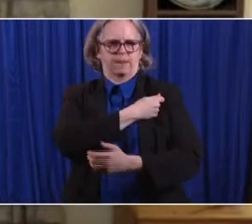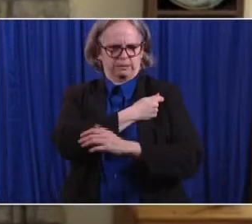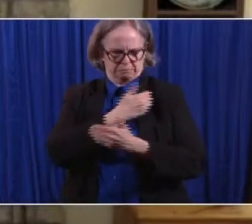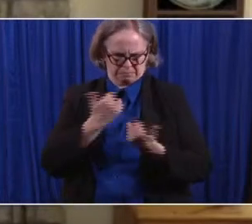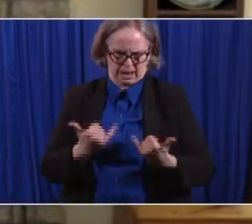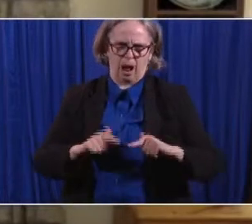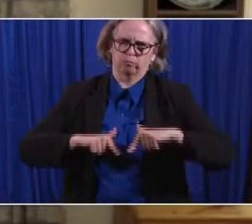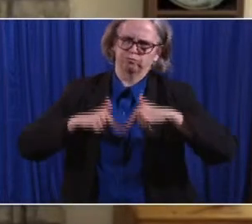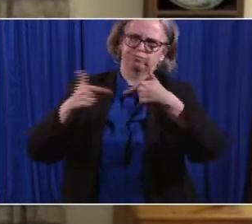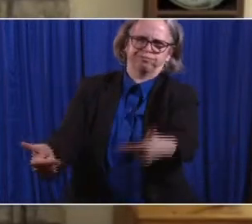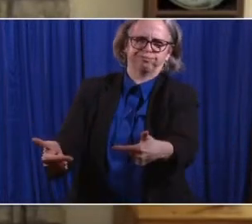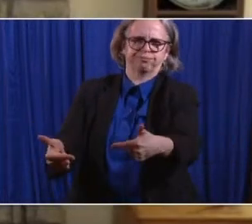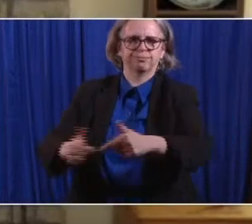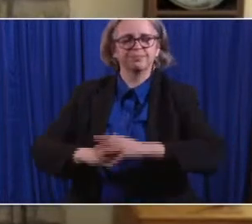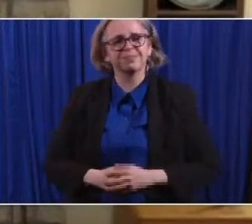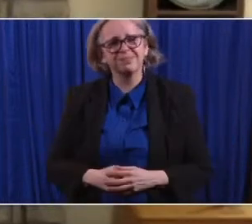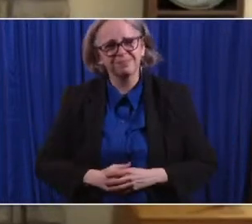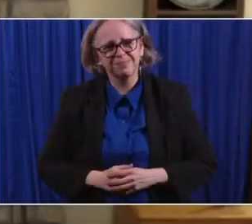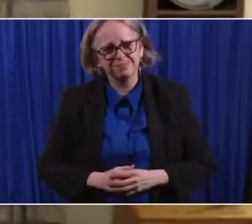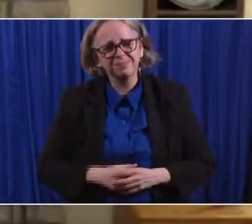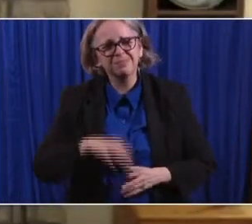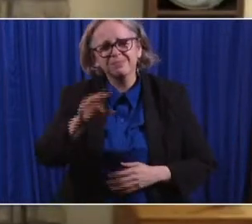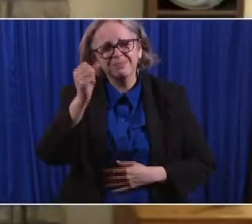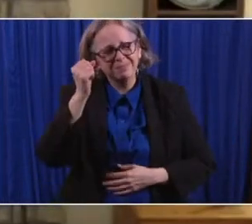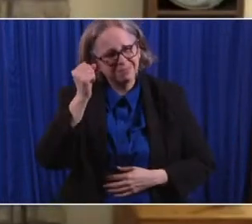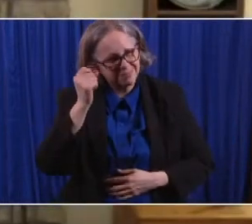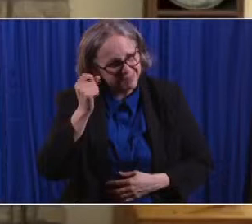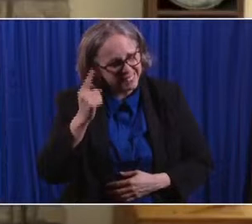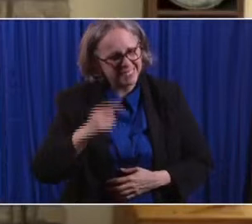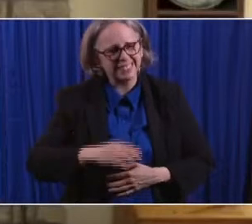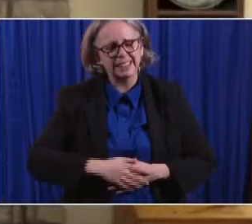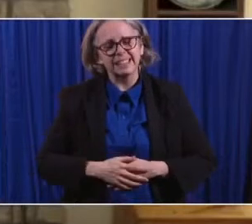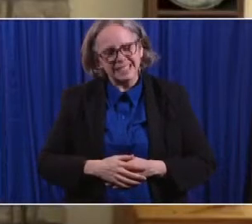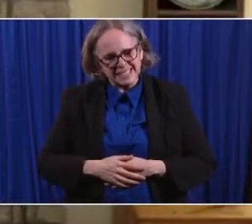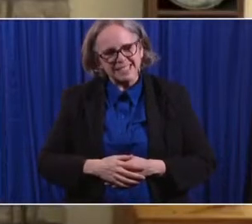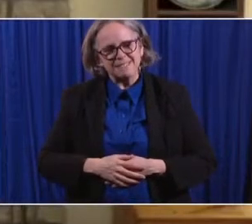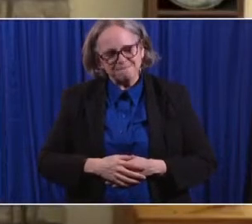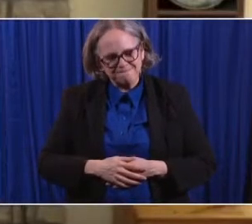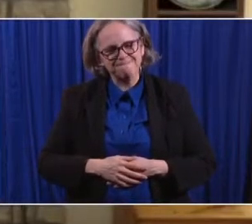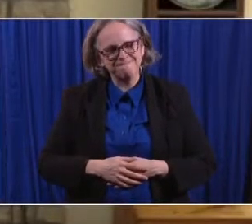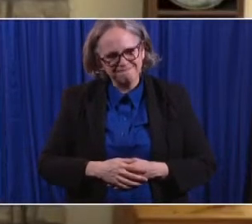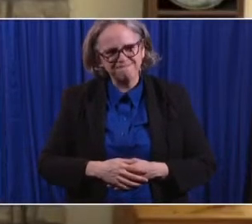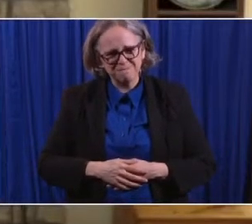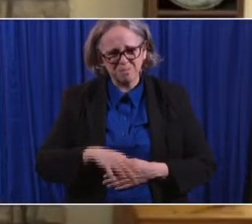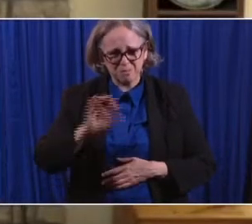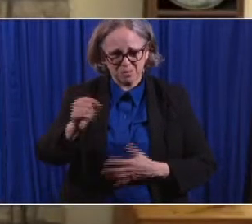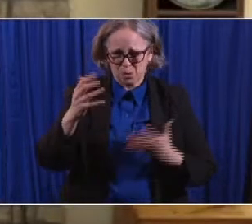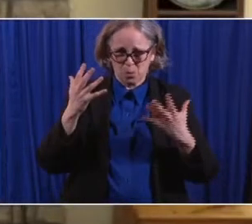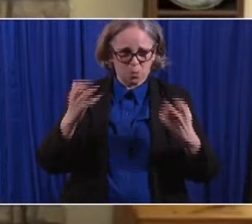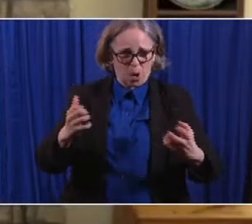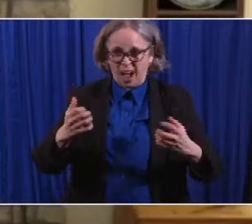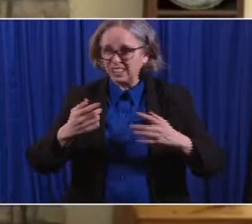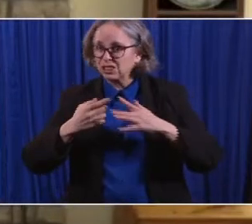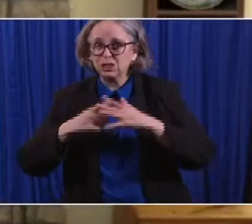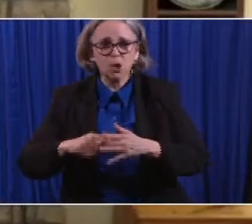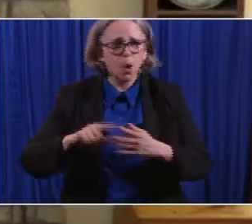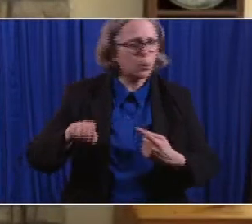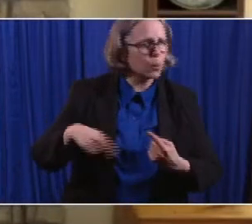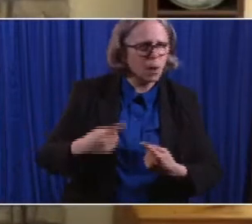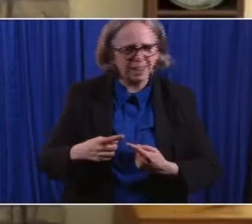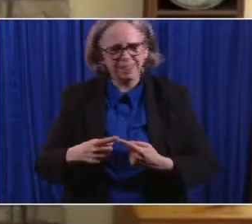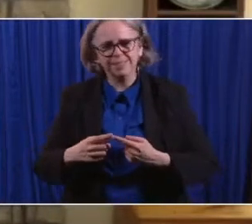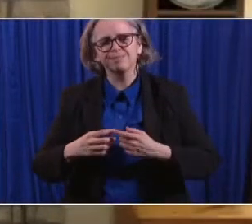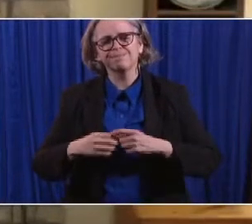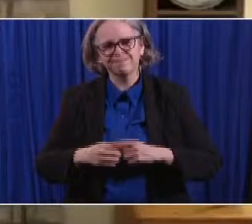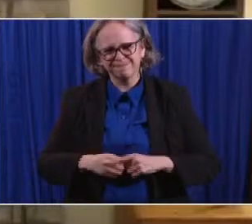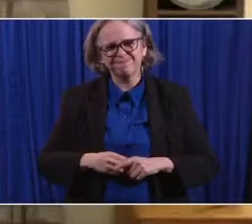Also, and let me just conclude that will go into effect Thursday. This will